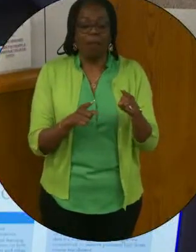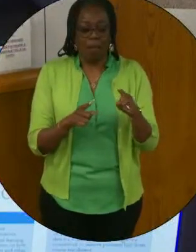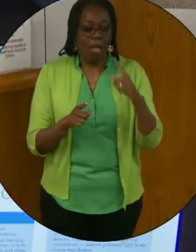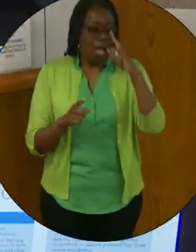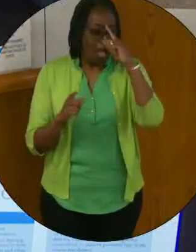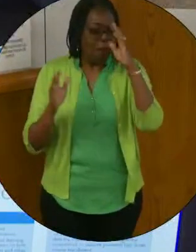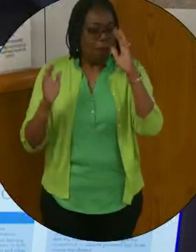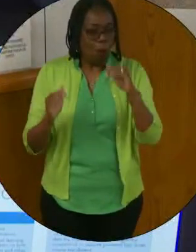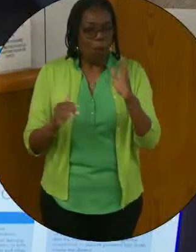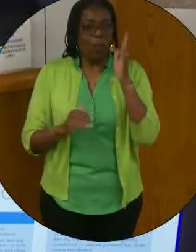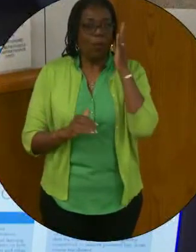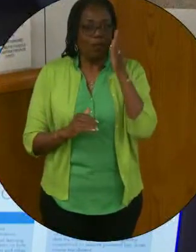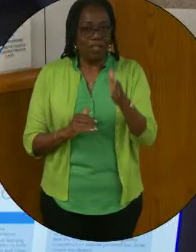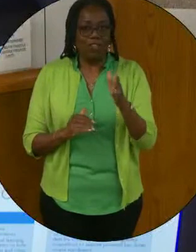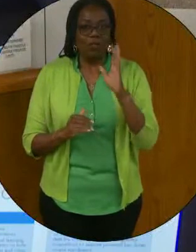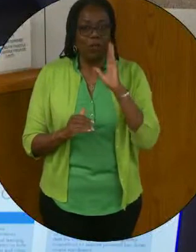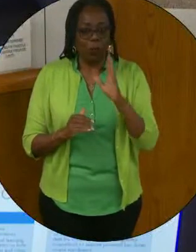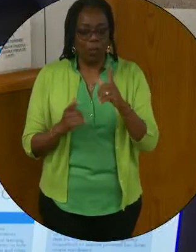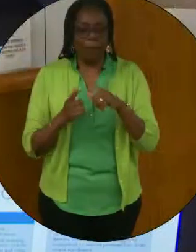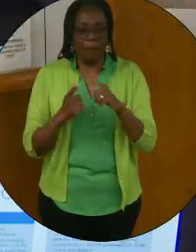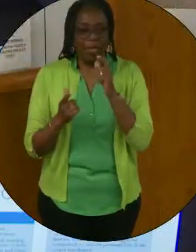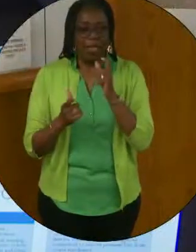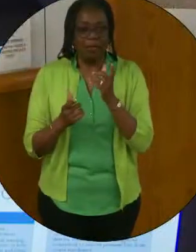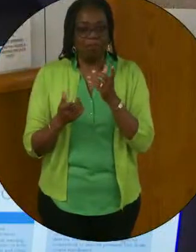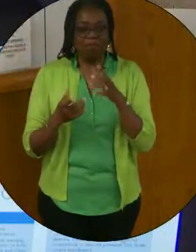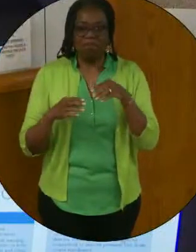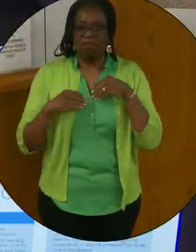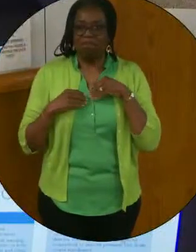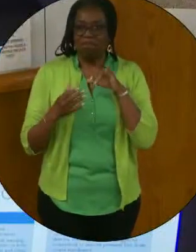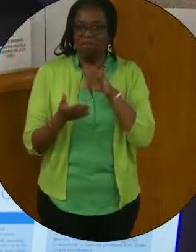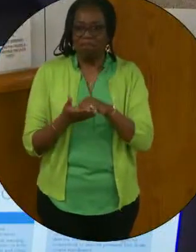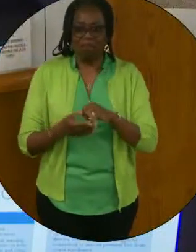that eventually we'll all be on board with that.